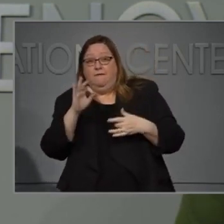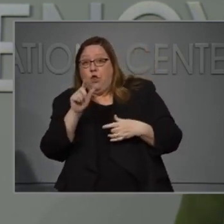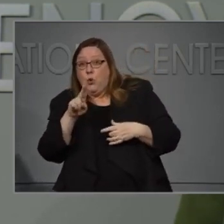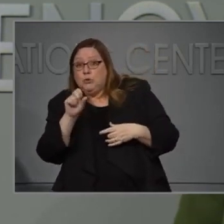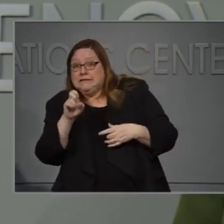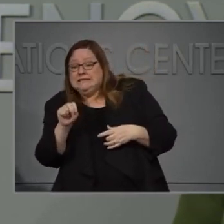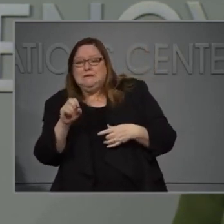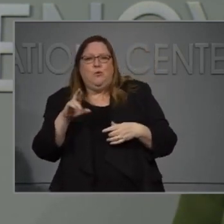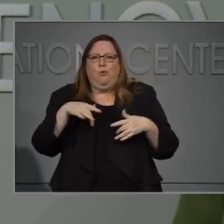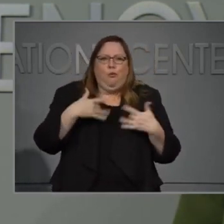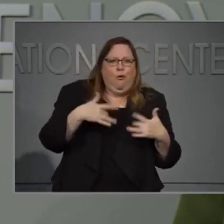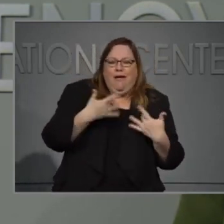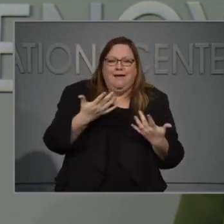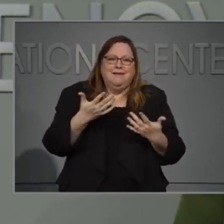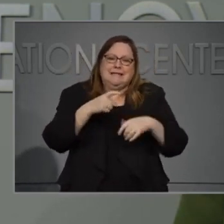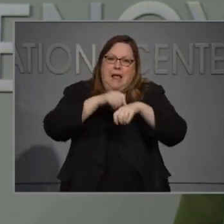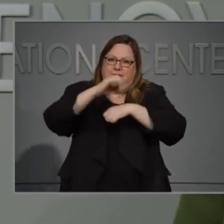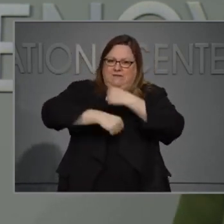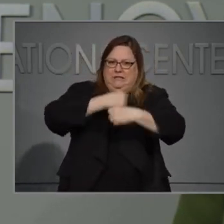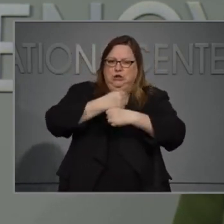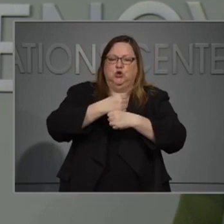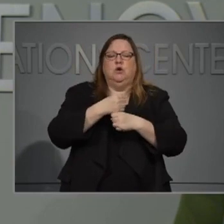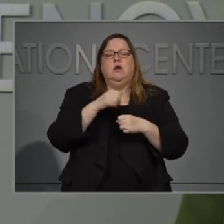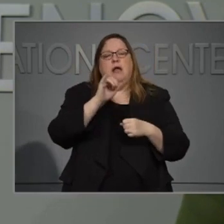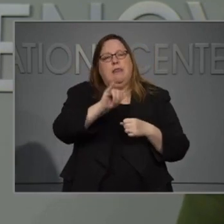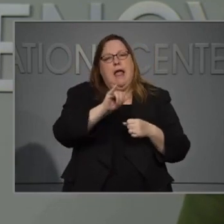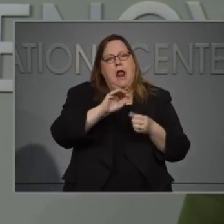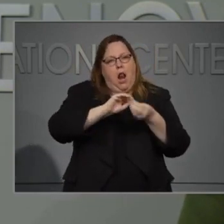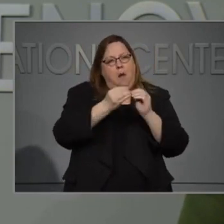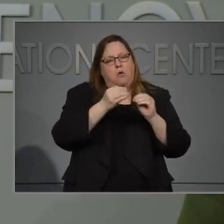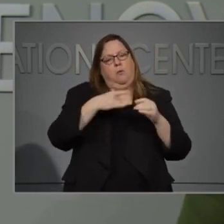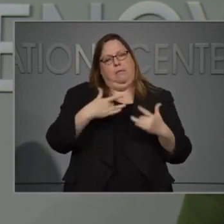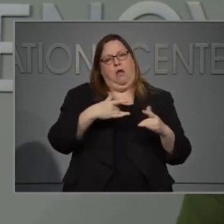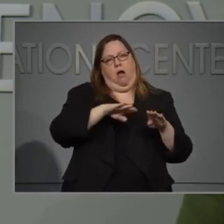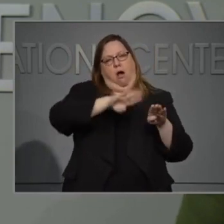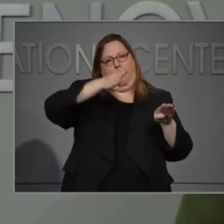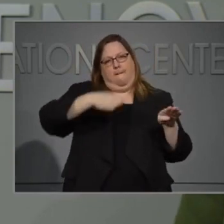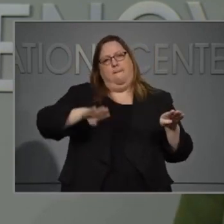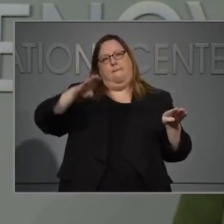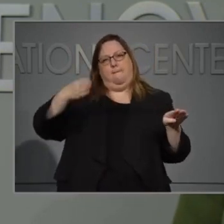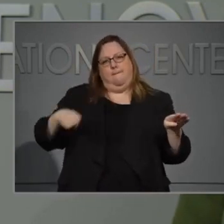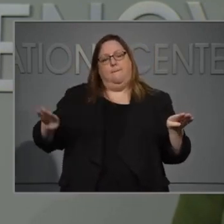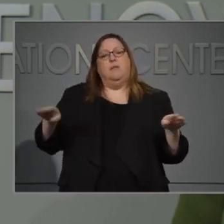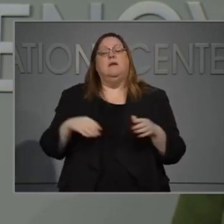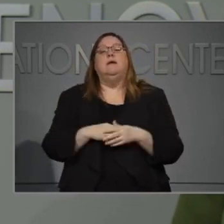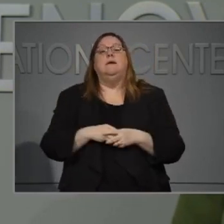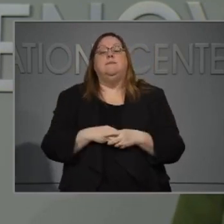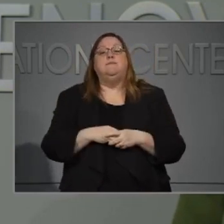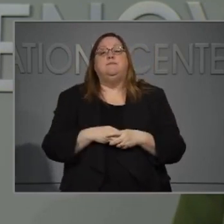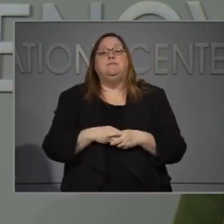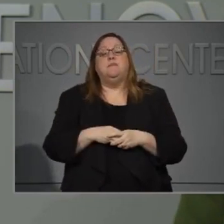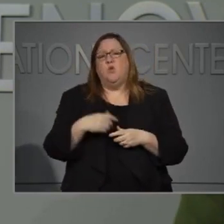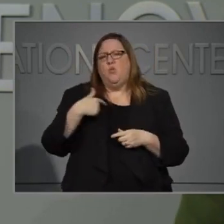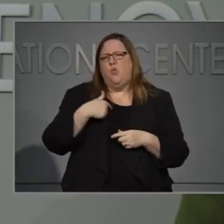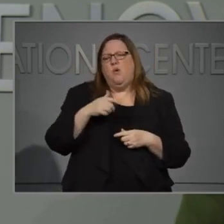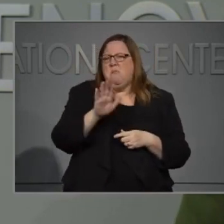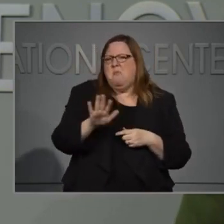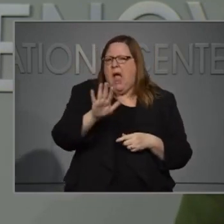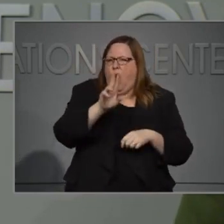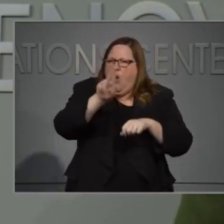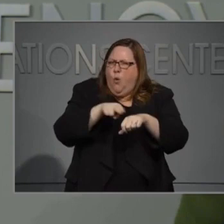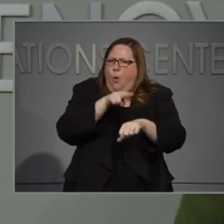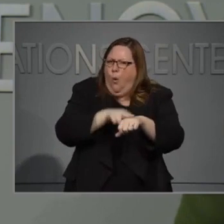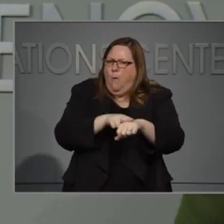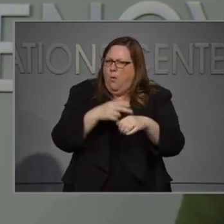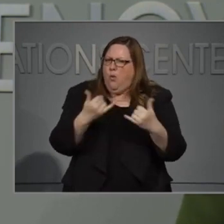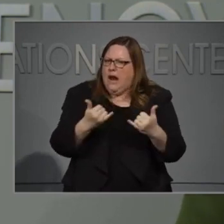I would say it changes over the course of the year. But I think we're about at where we would normally see capacity, which is why we continue to say